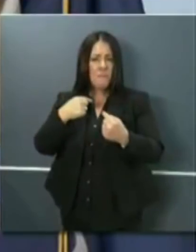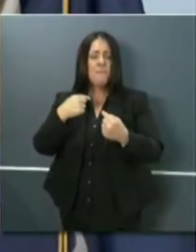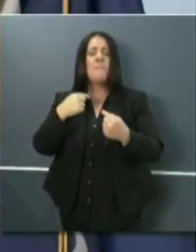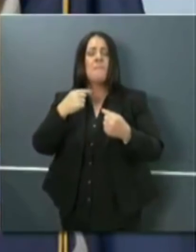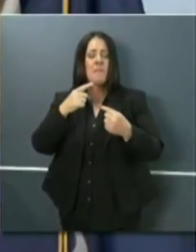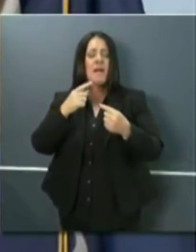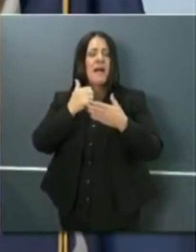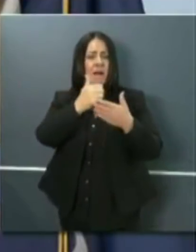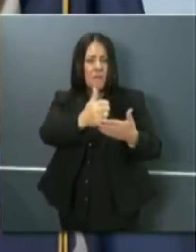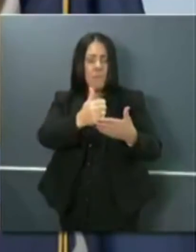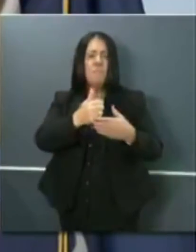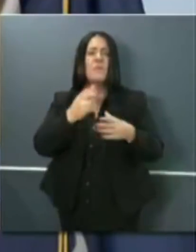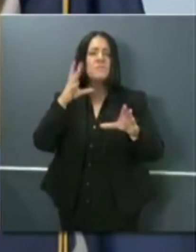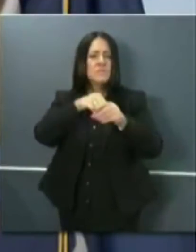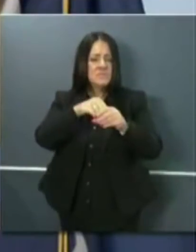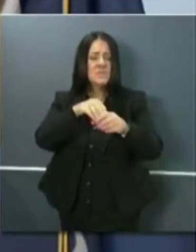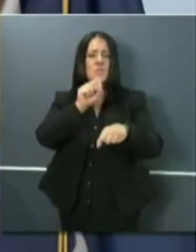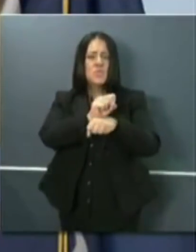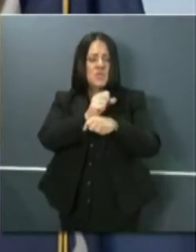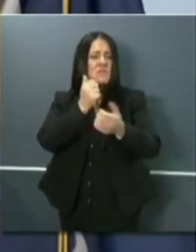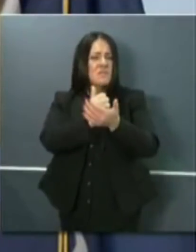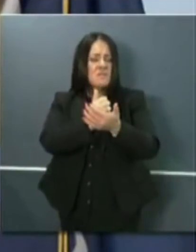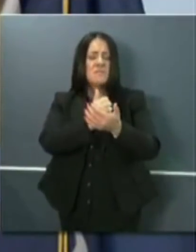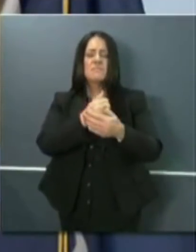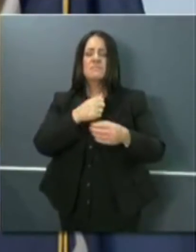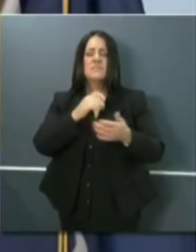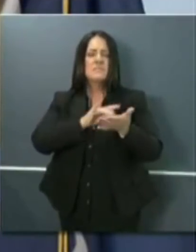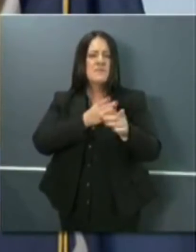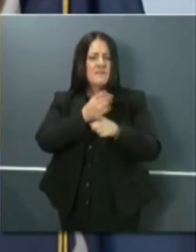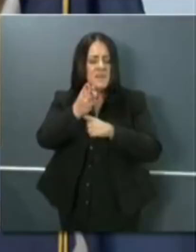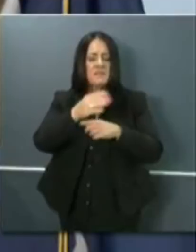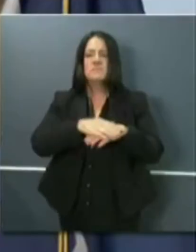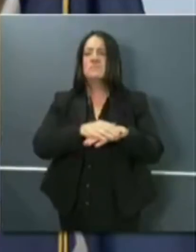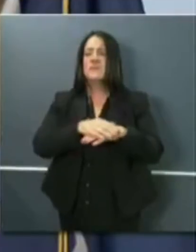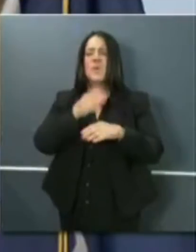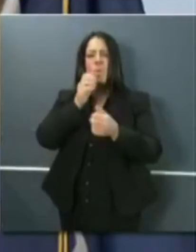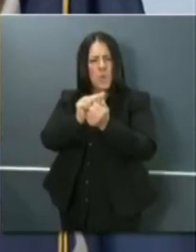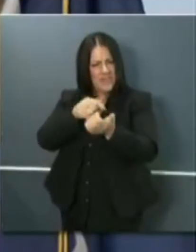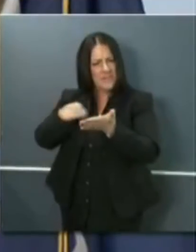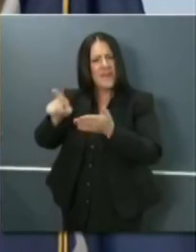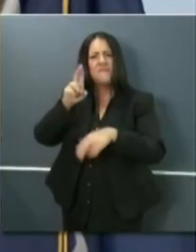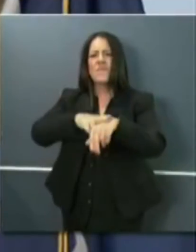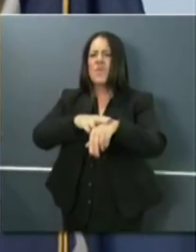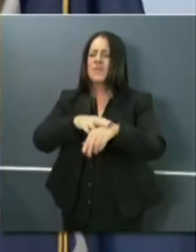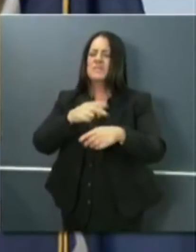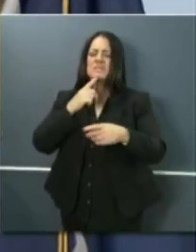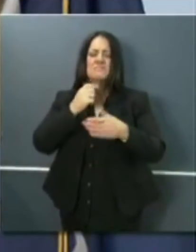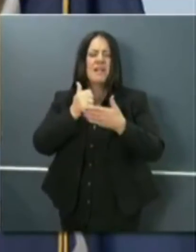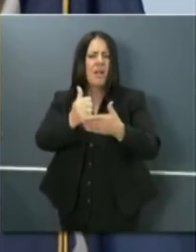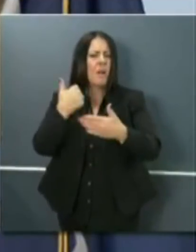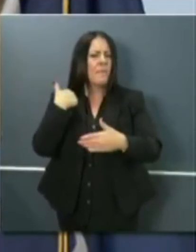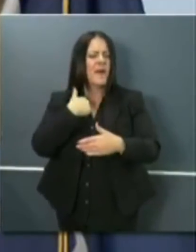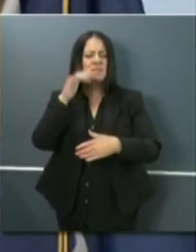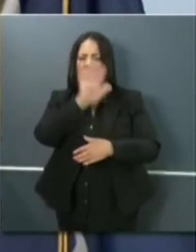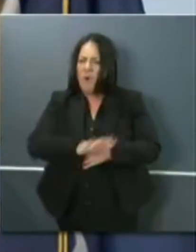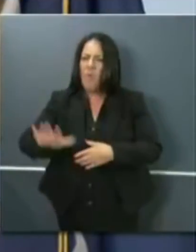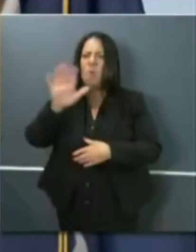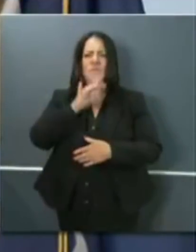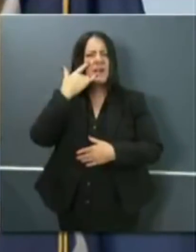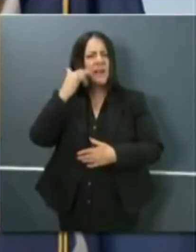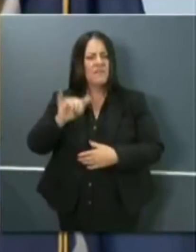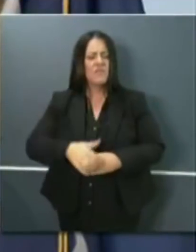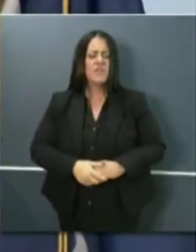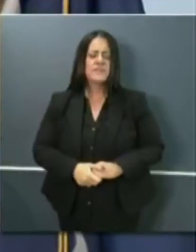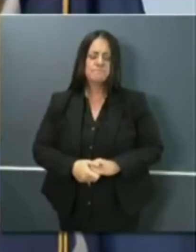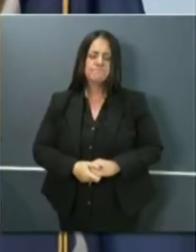to participate in the workforce and distributed throughout our care delivery system all around the state of California.